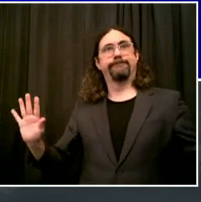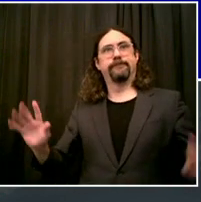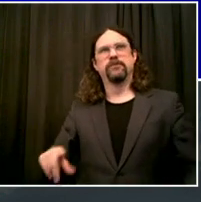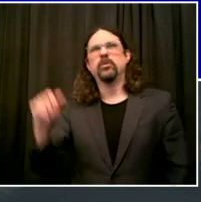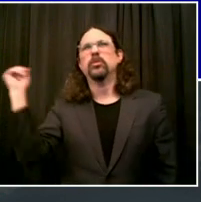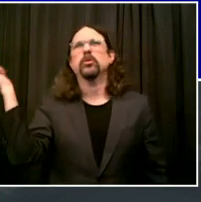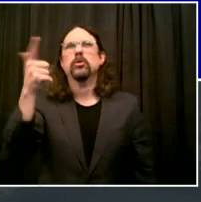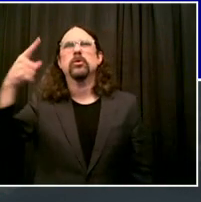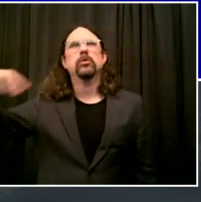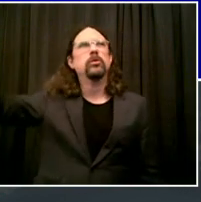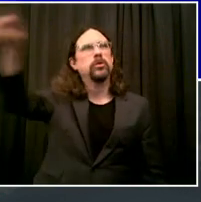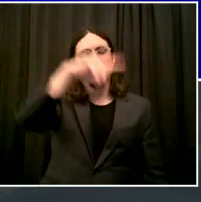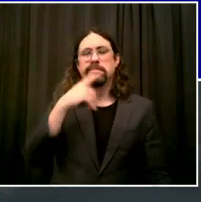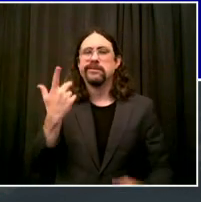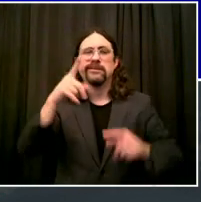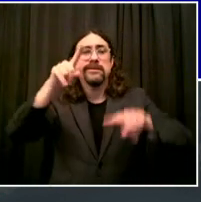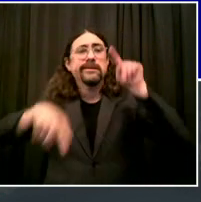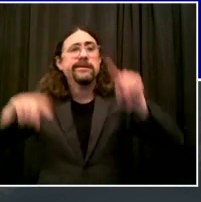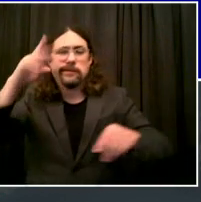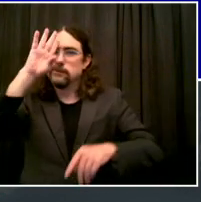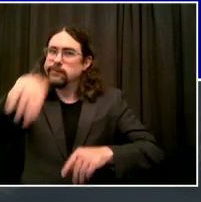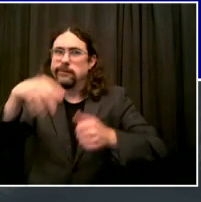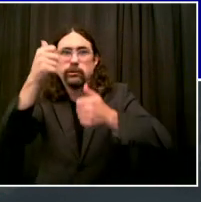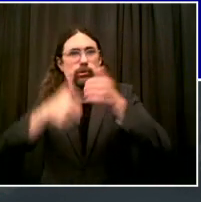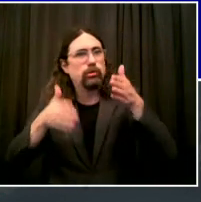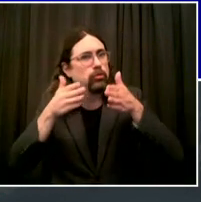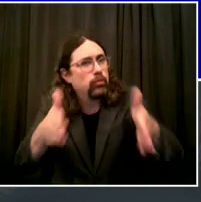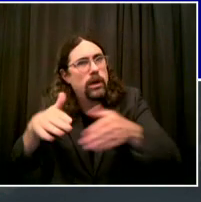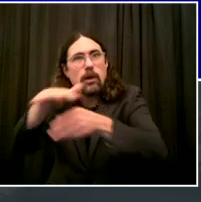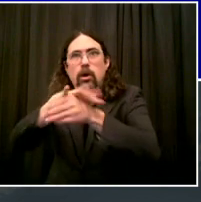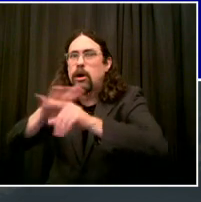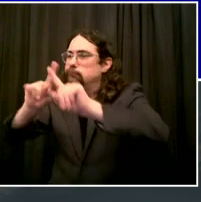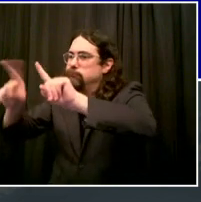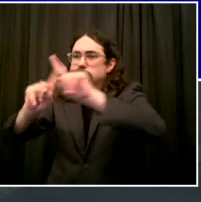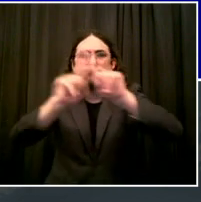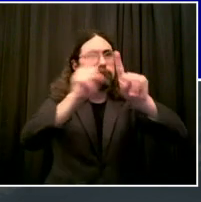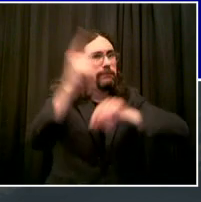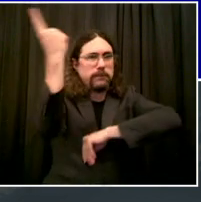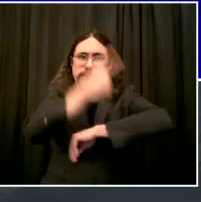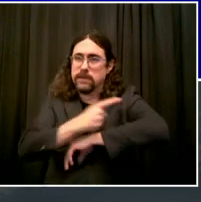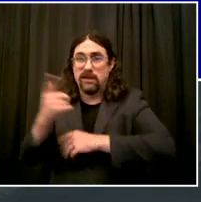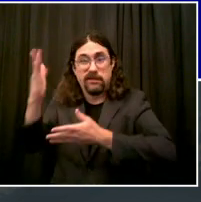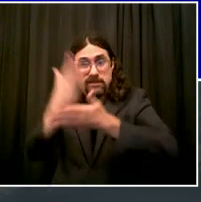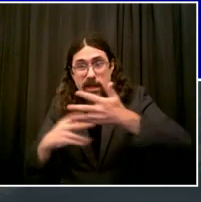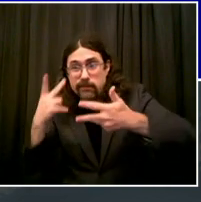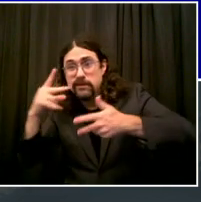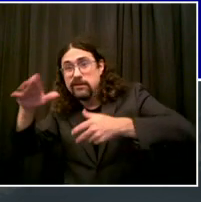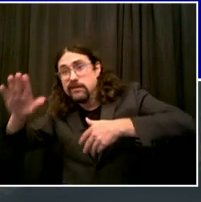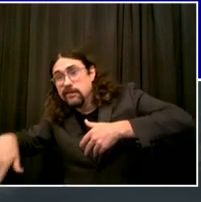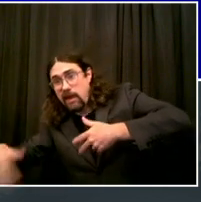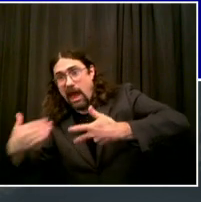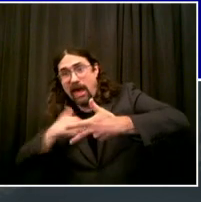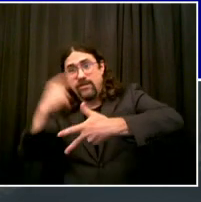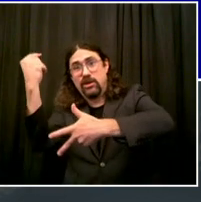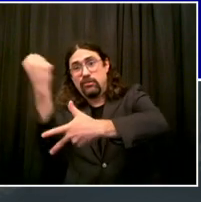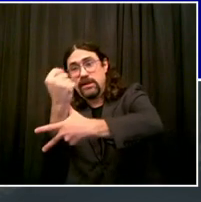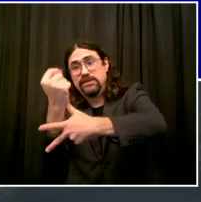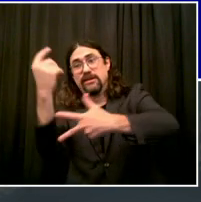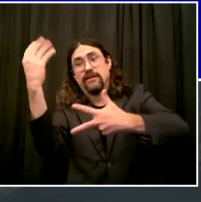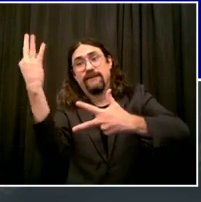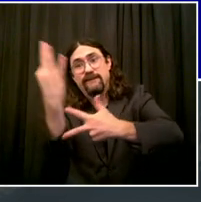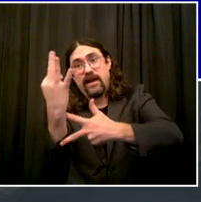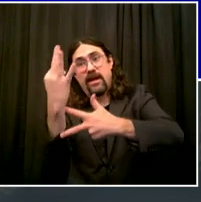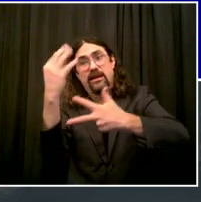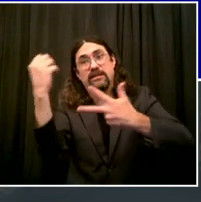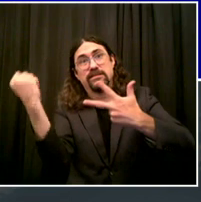as I think it is and be something we can institute long-term. And again, we'll only turn on alternate side parking when we need it during this crisis, but I want to make